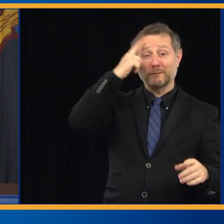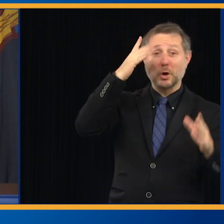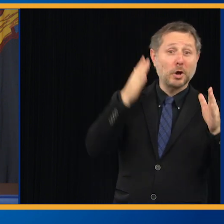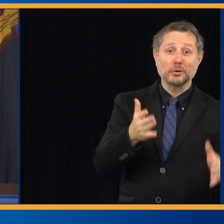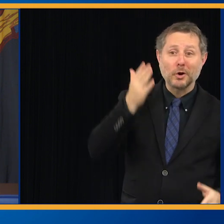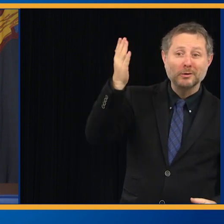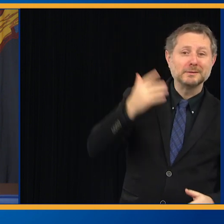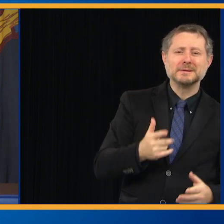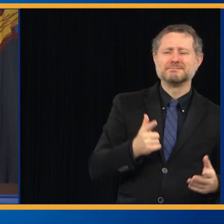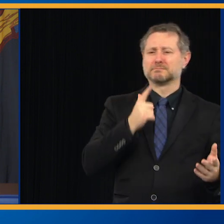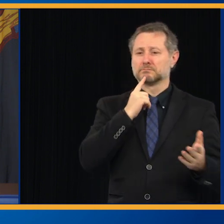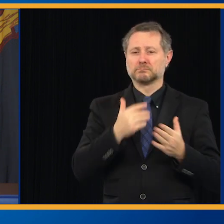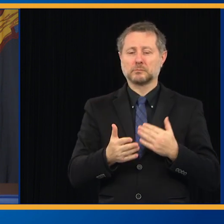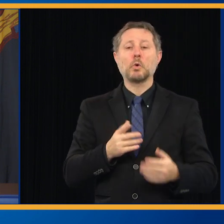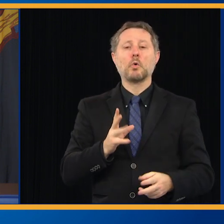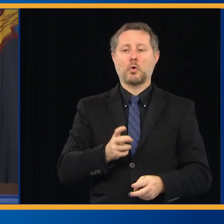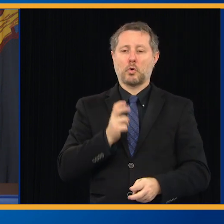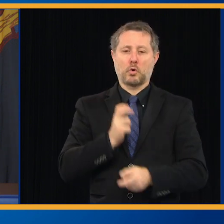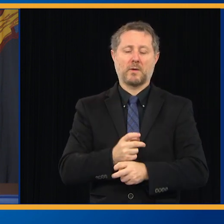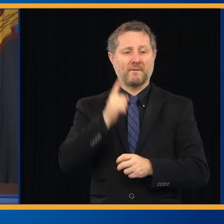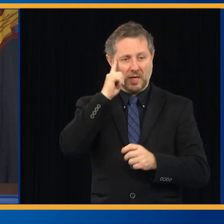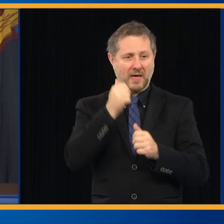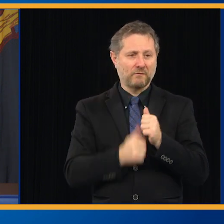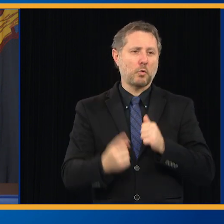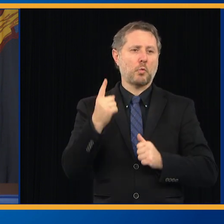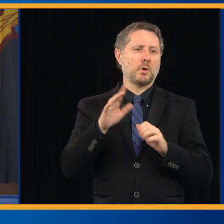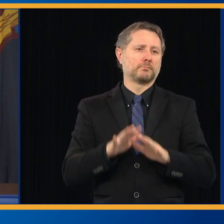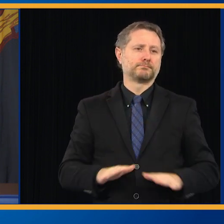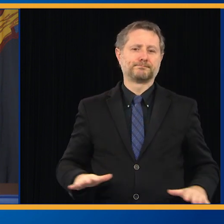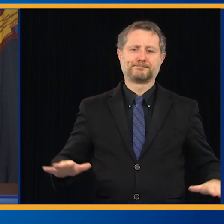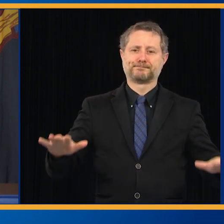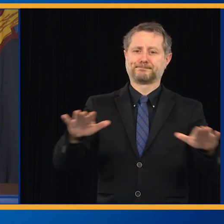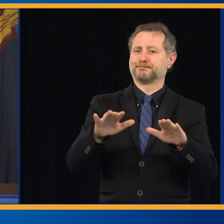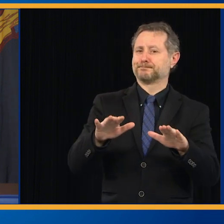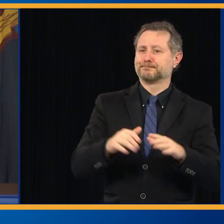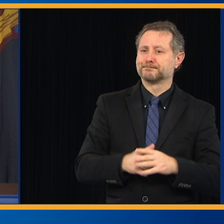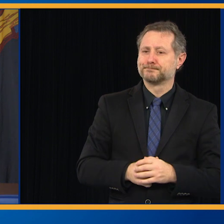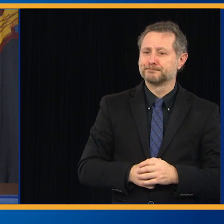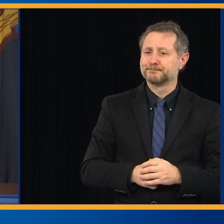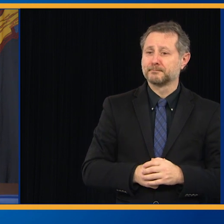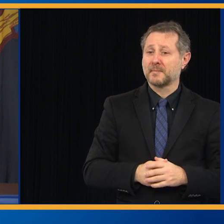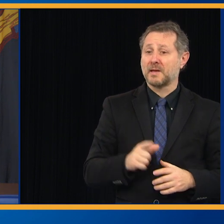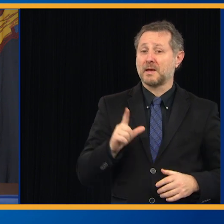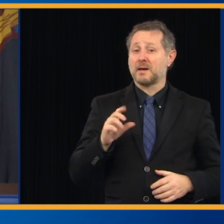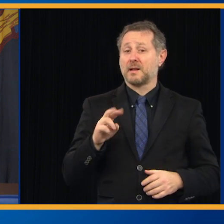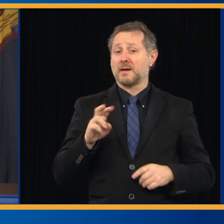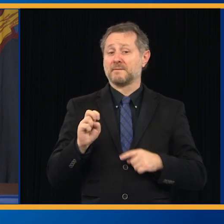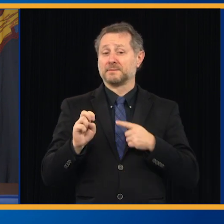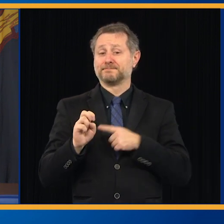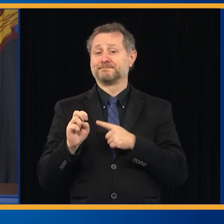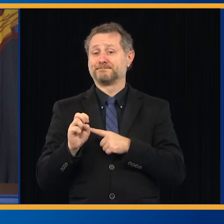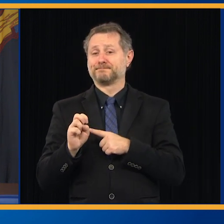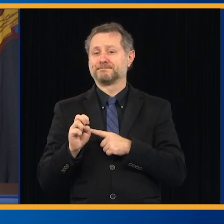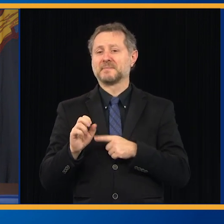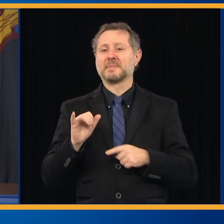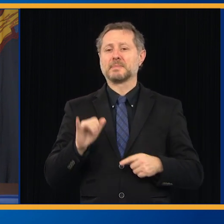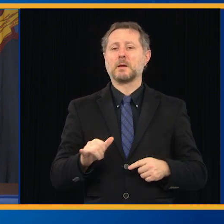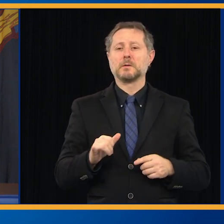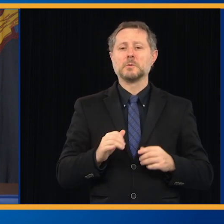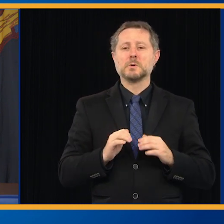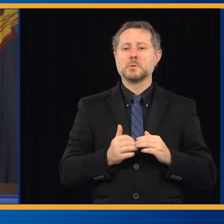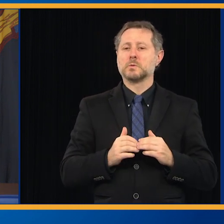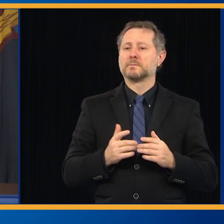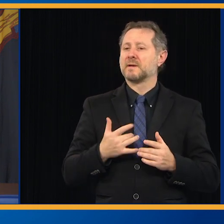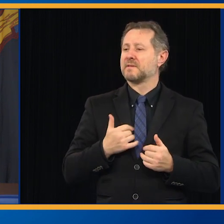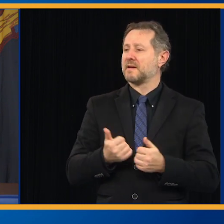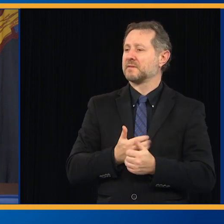It is hard on everyone. And love is the one thing that can make everything